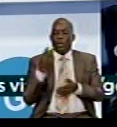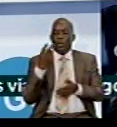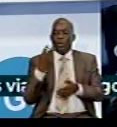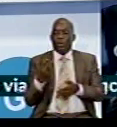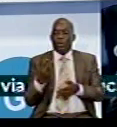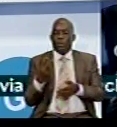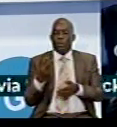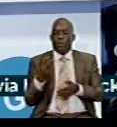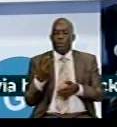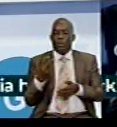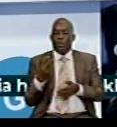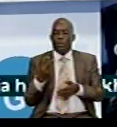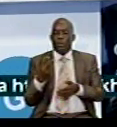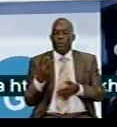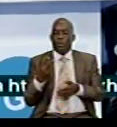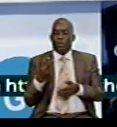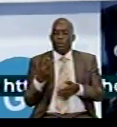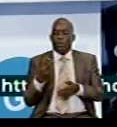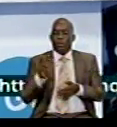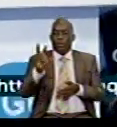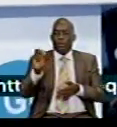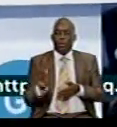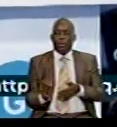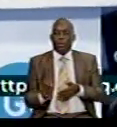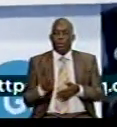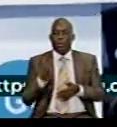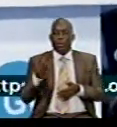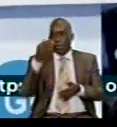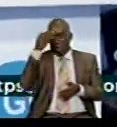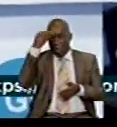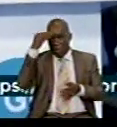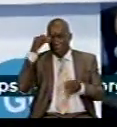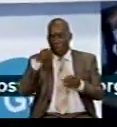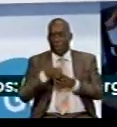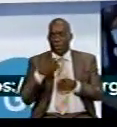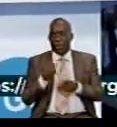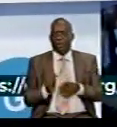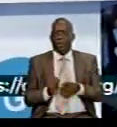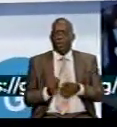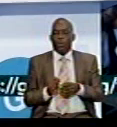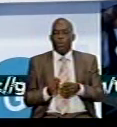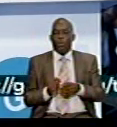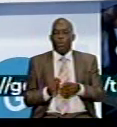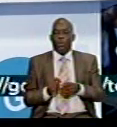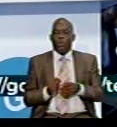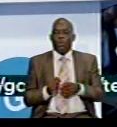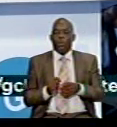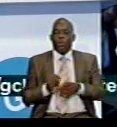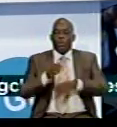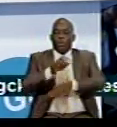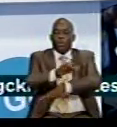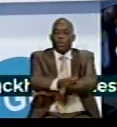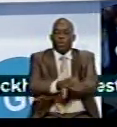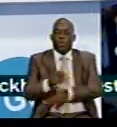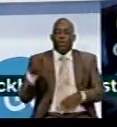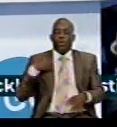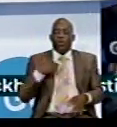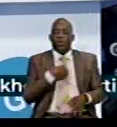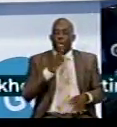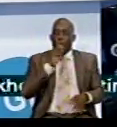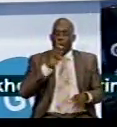Then in the evening. Et demain soir. You know we are entering the fourth day. Vous savez, nous entrons dans of miracle